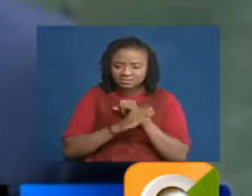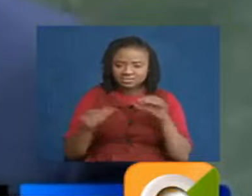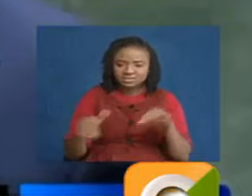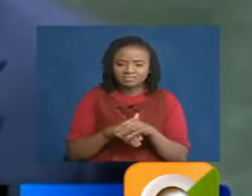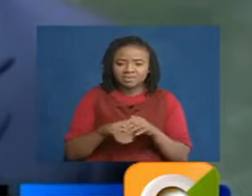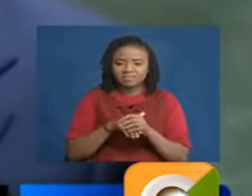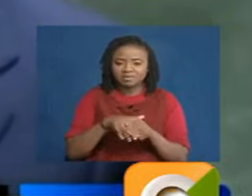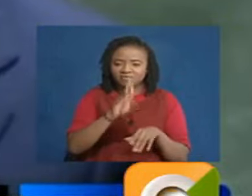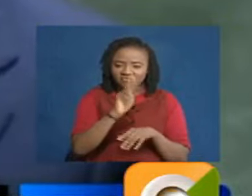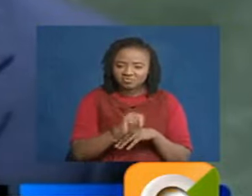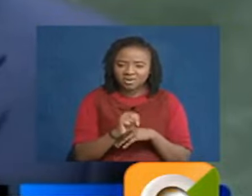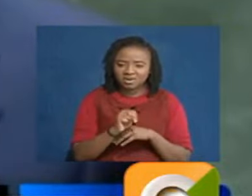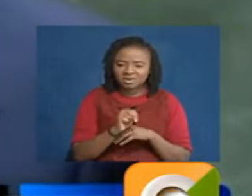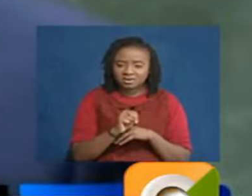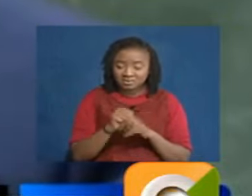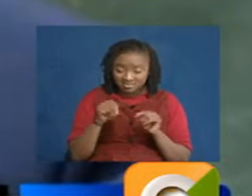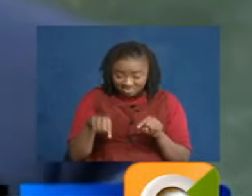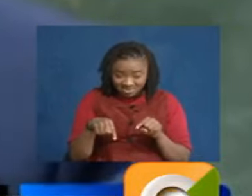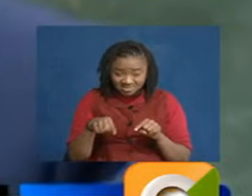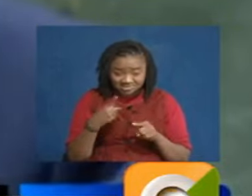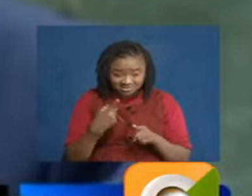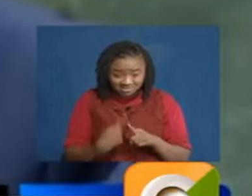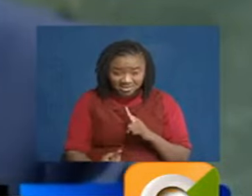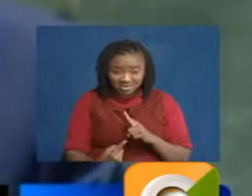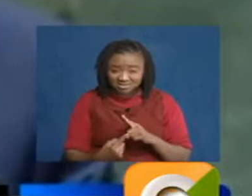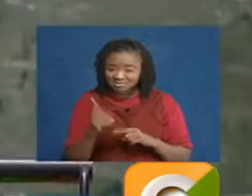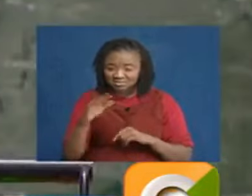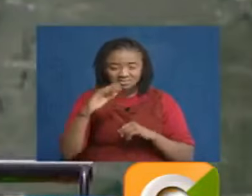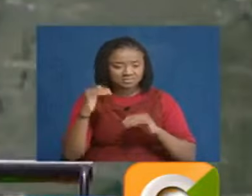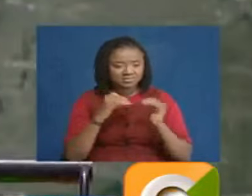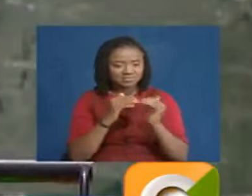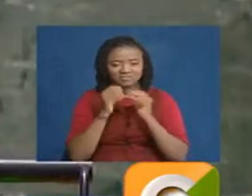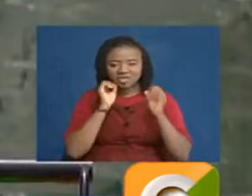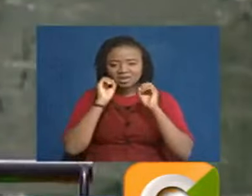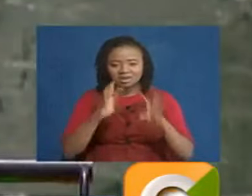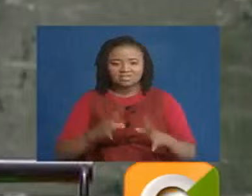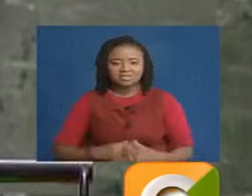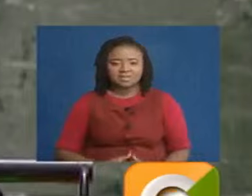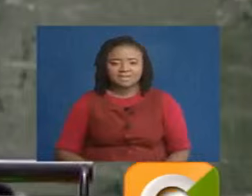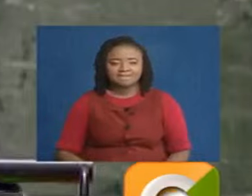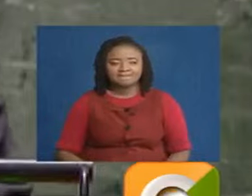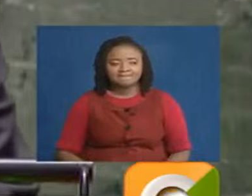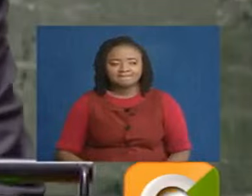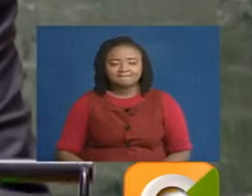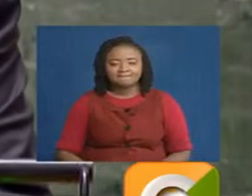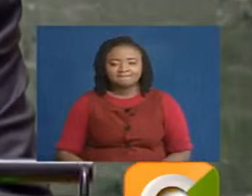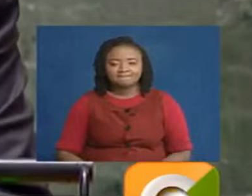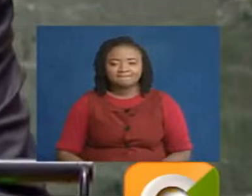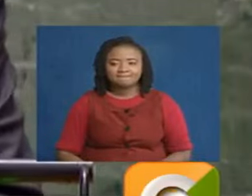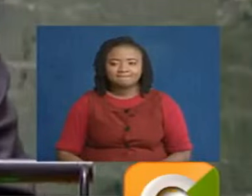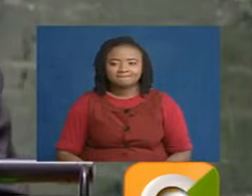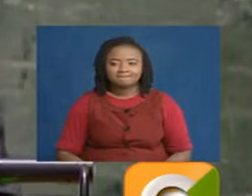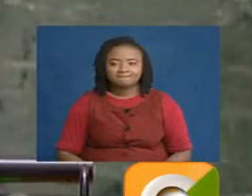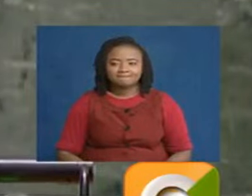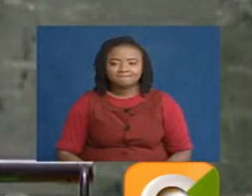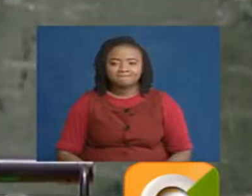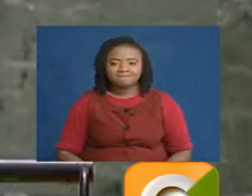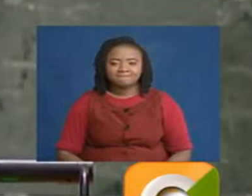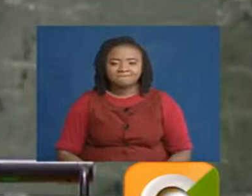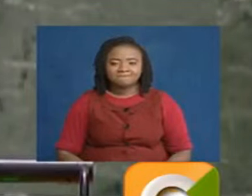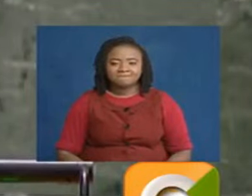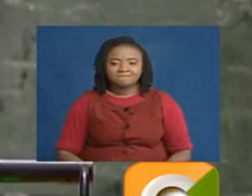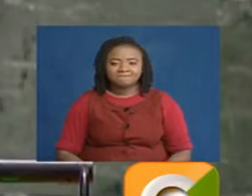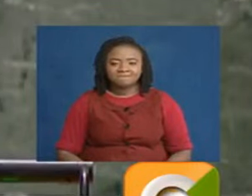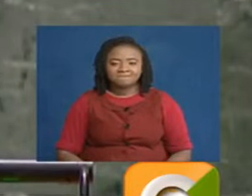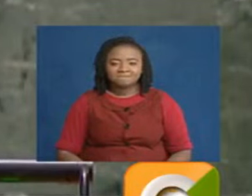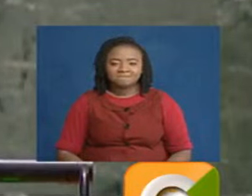21st century, is simply unacceptable. Placing the fate of the world's security